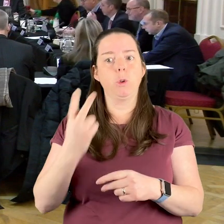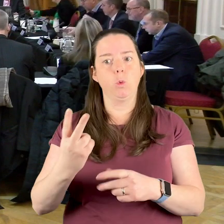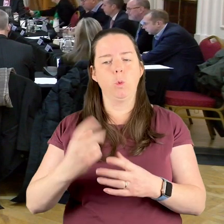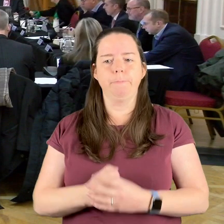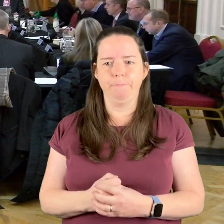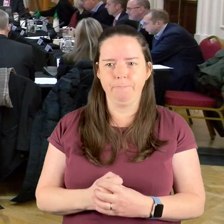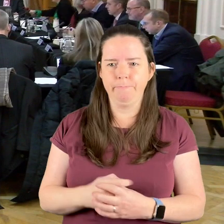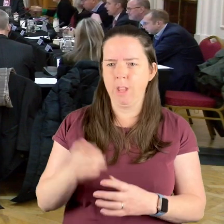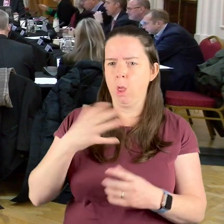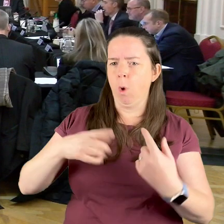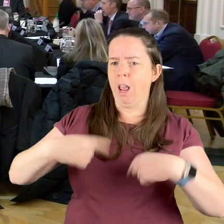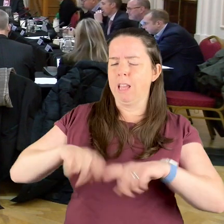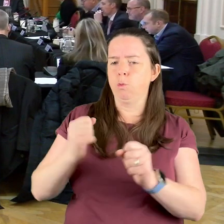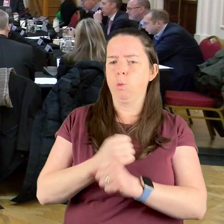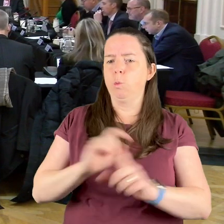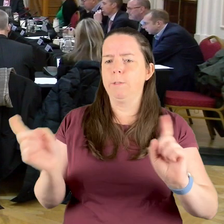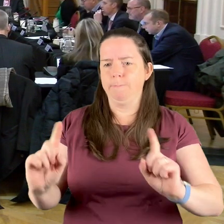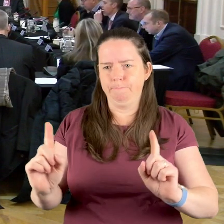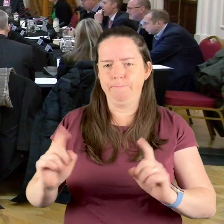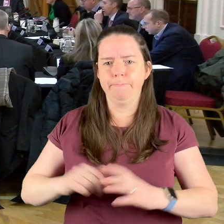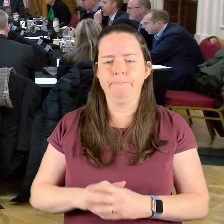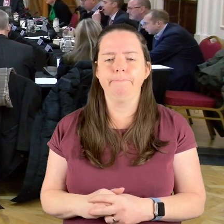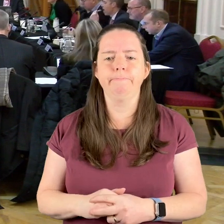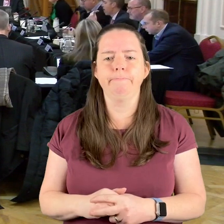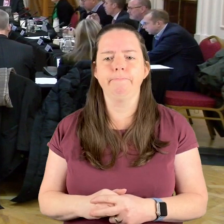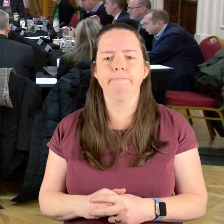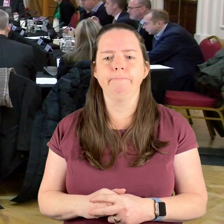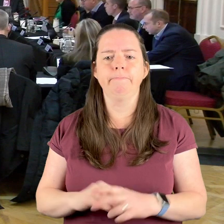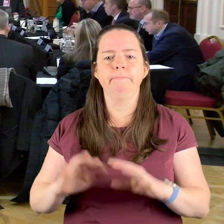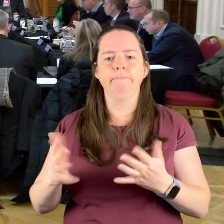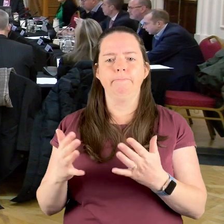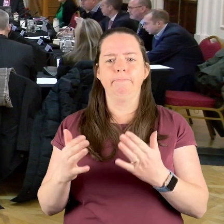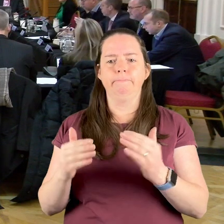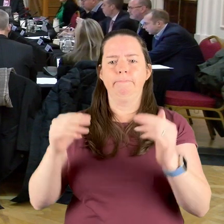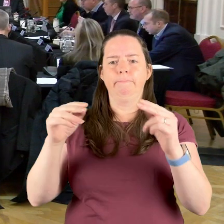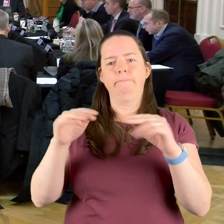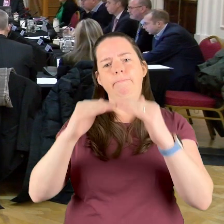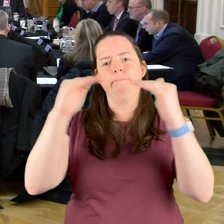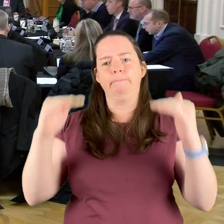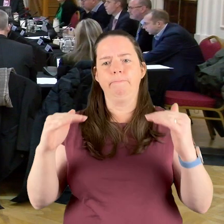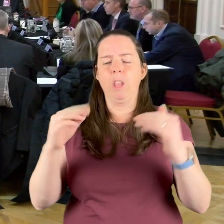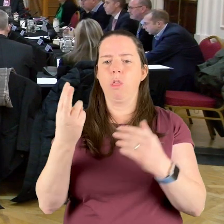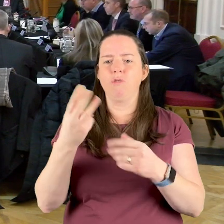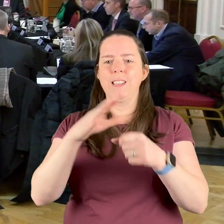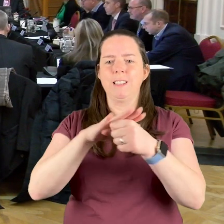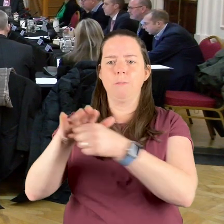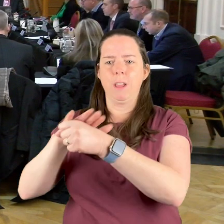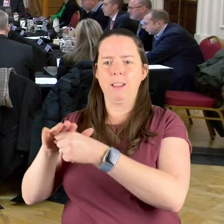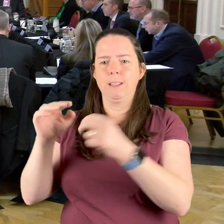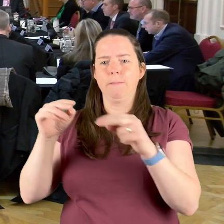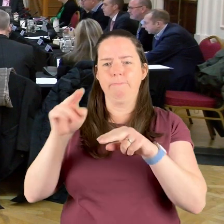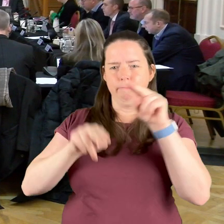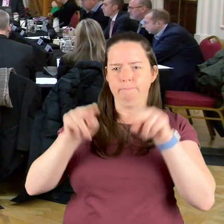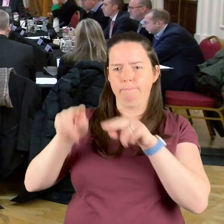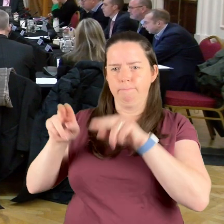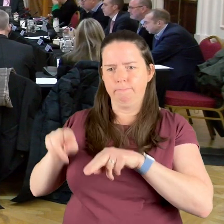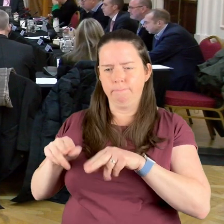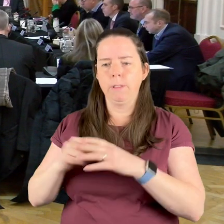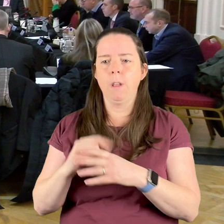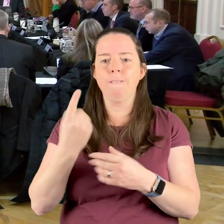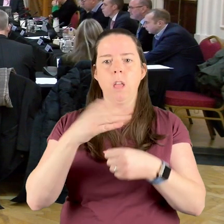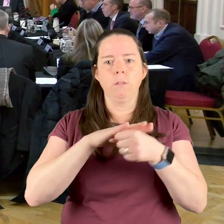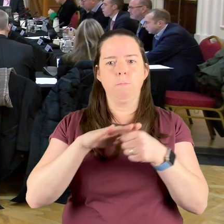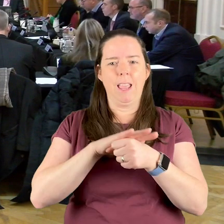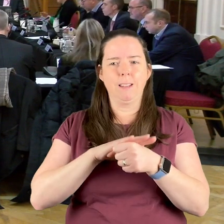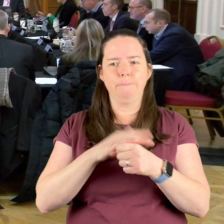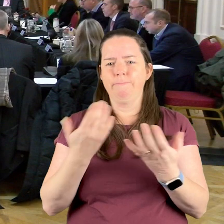Delivery System 2. And what they want us to do is to benchmark ourselves against three domains.